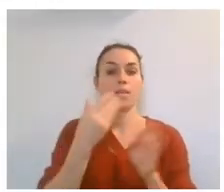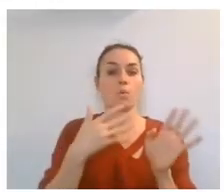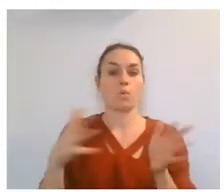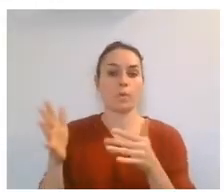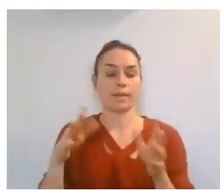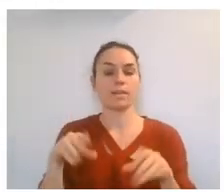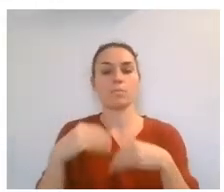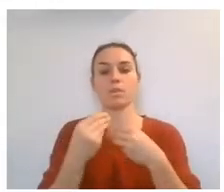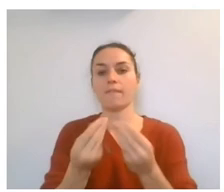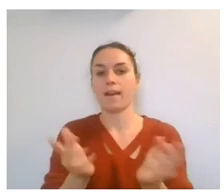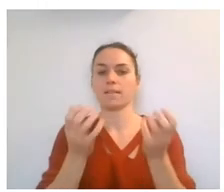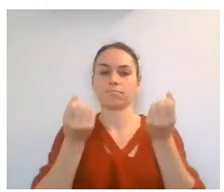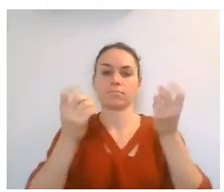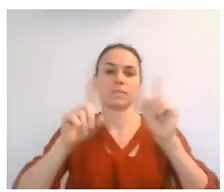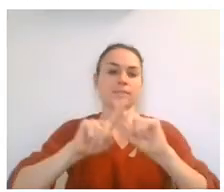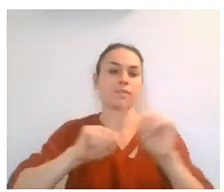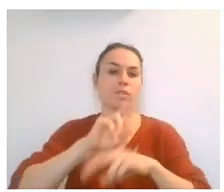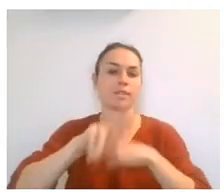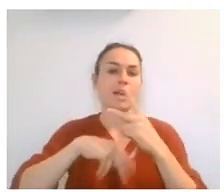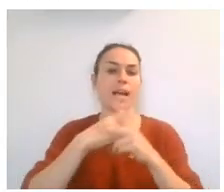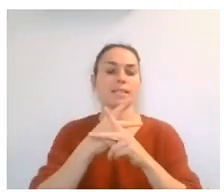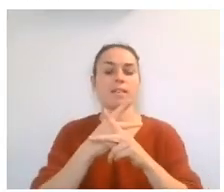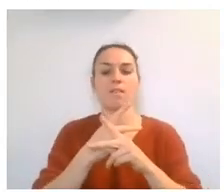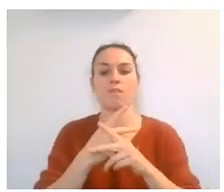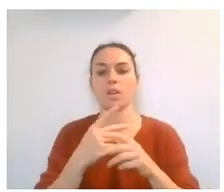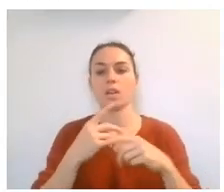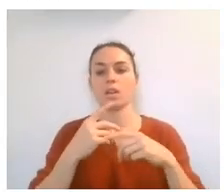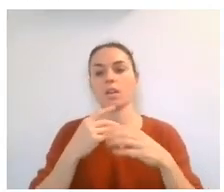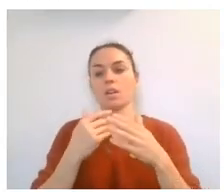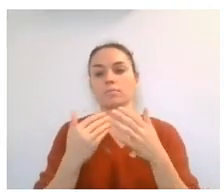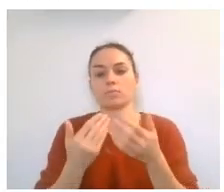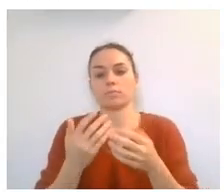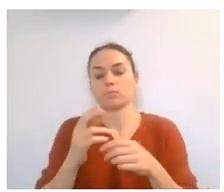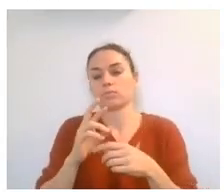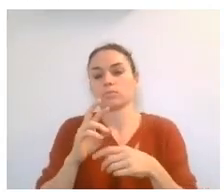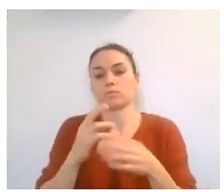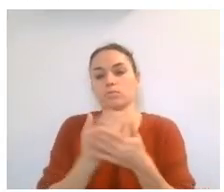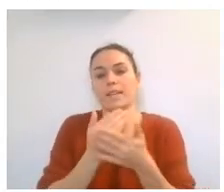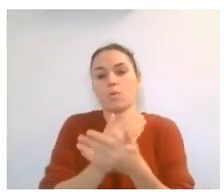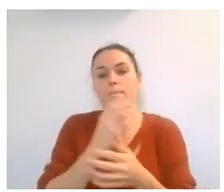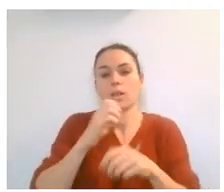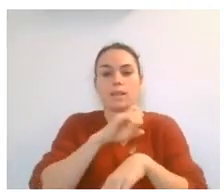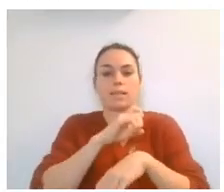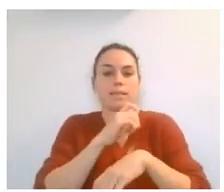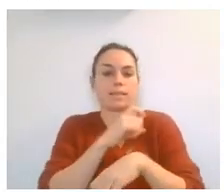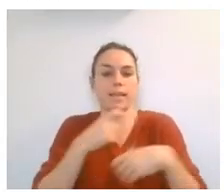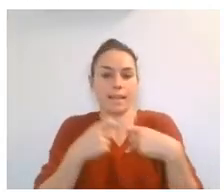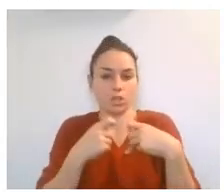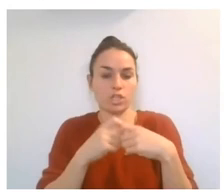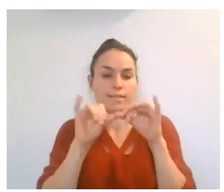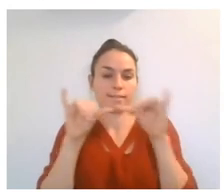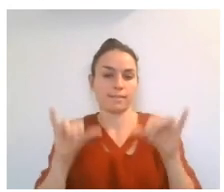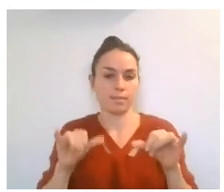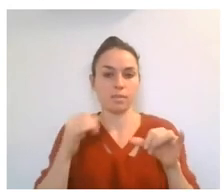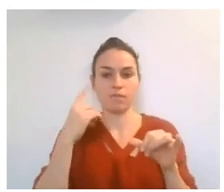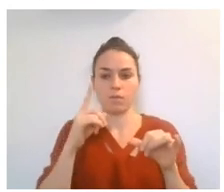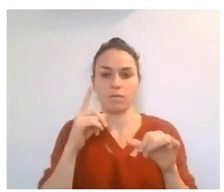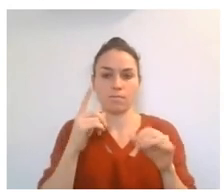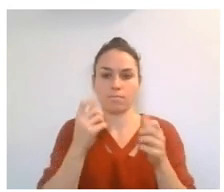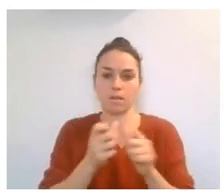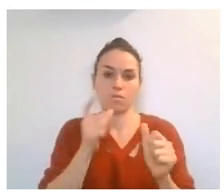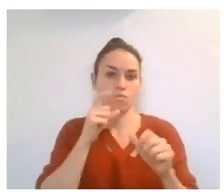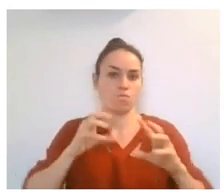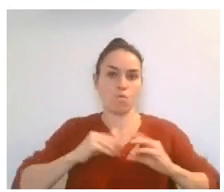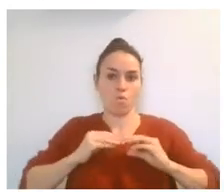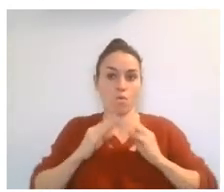broad range of renewable energy systems and solutions for property owners in the northern Puget Sound region. Renewable energy